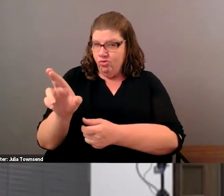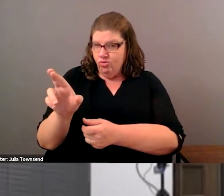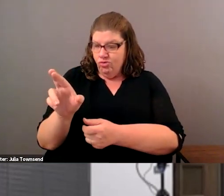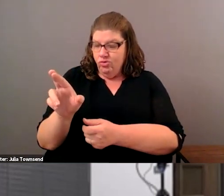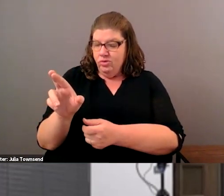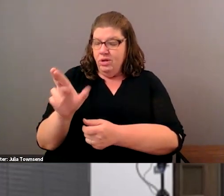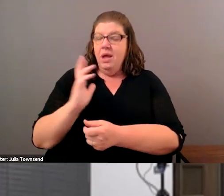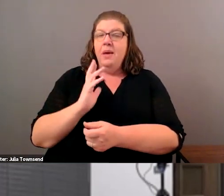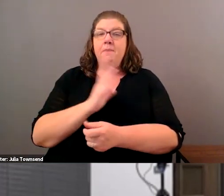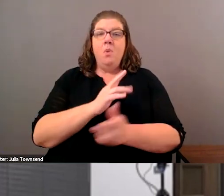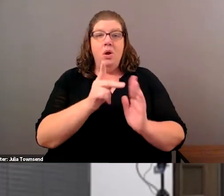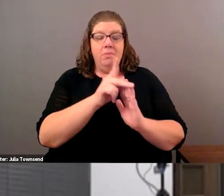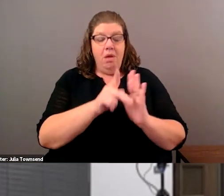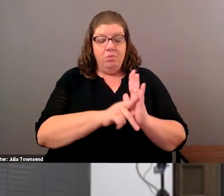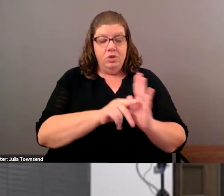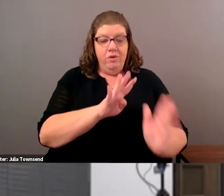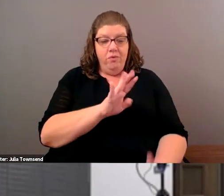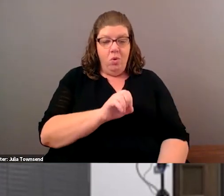Board policy